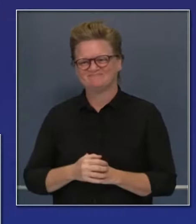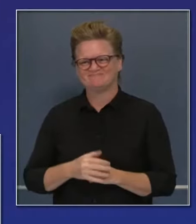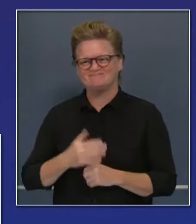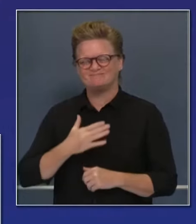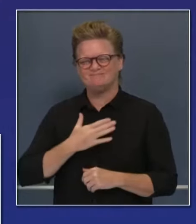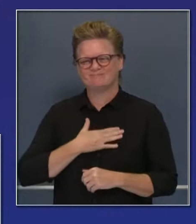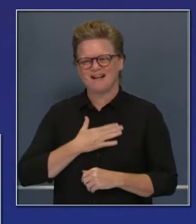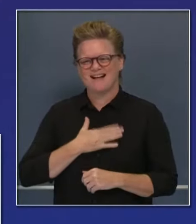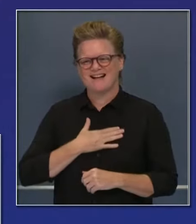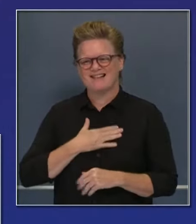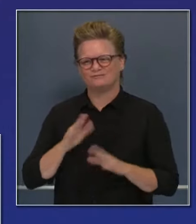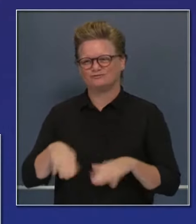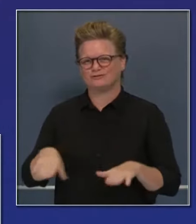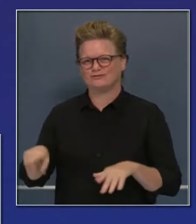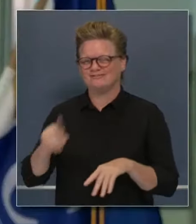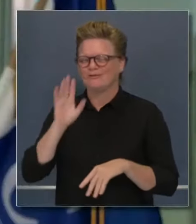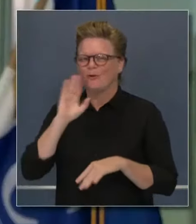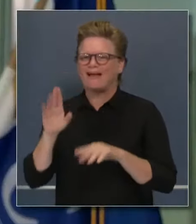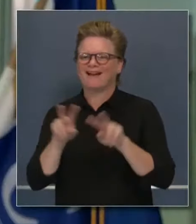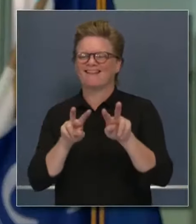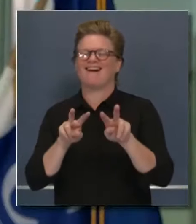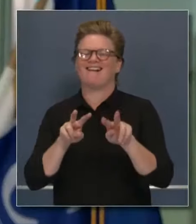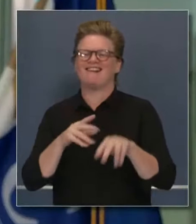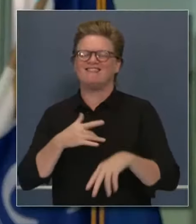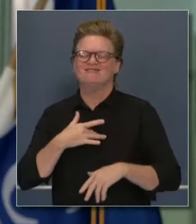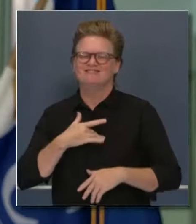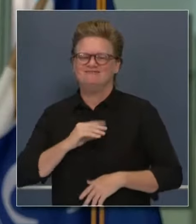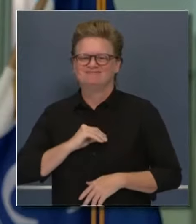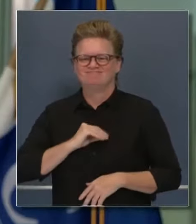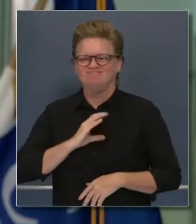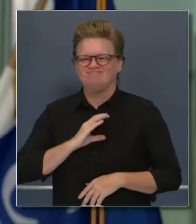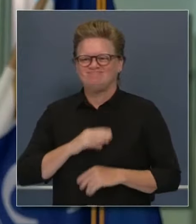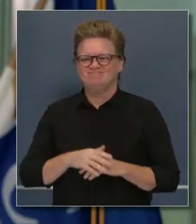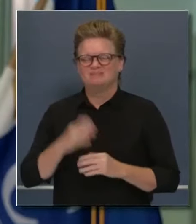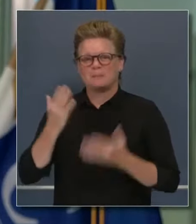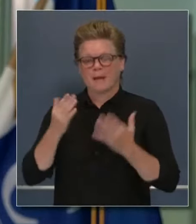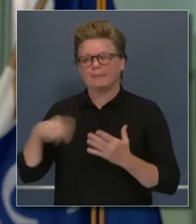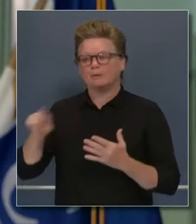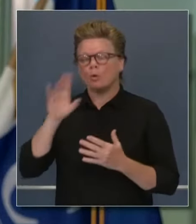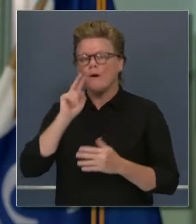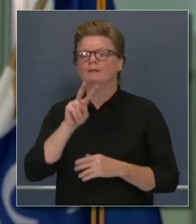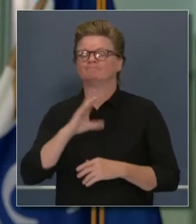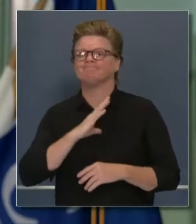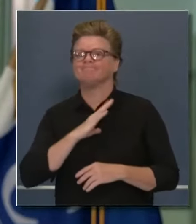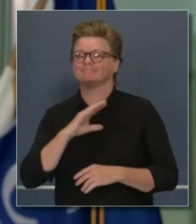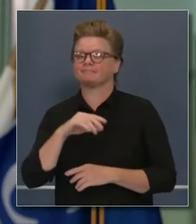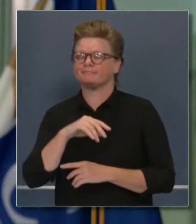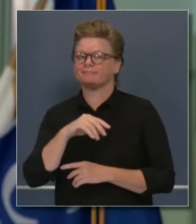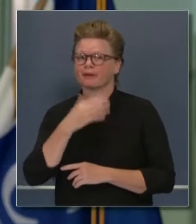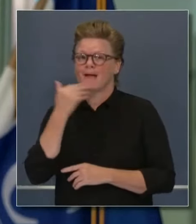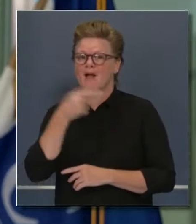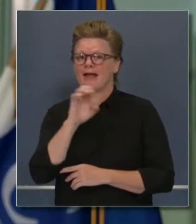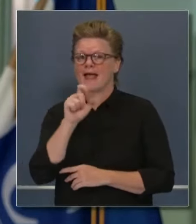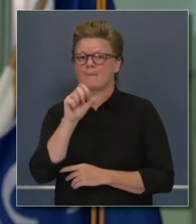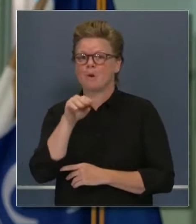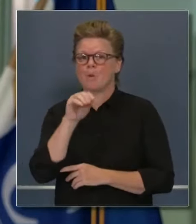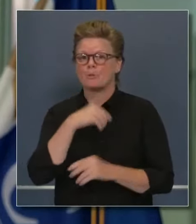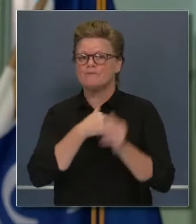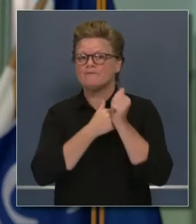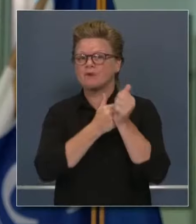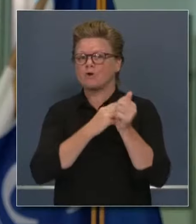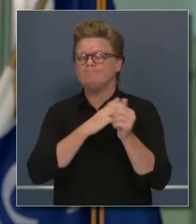heart as they will maybe pay attention to Elmo more than they will many of the adults and